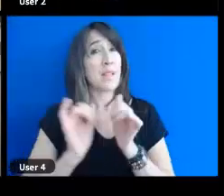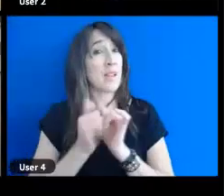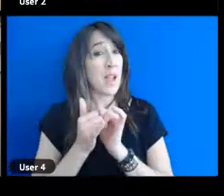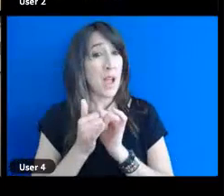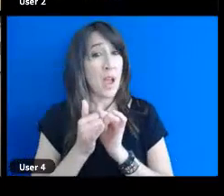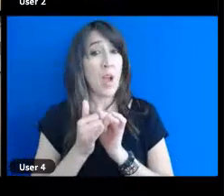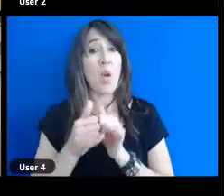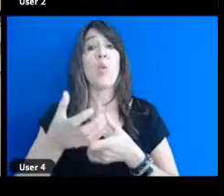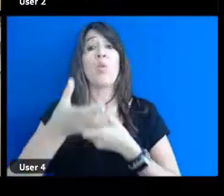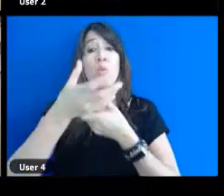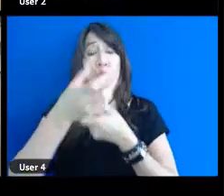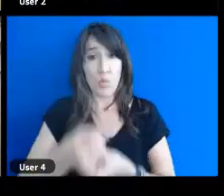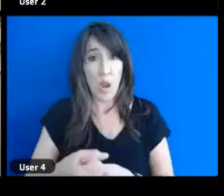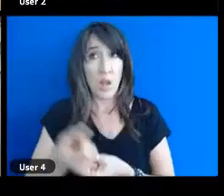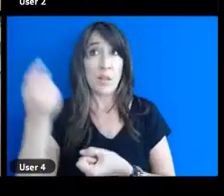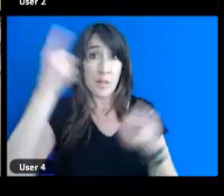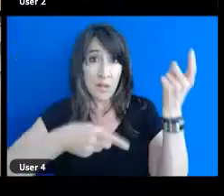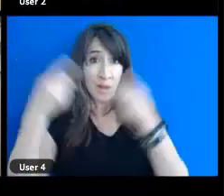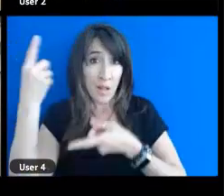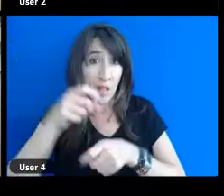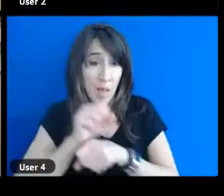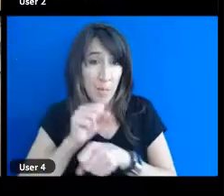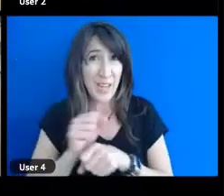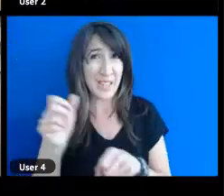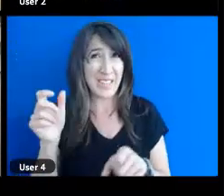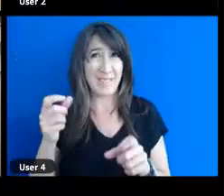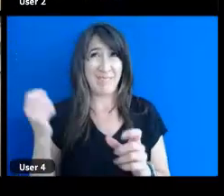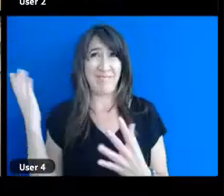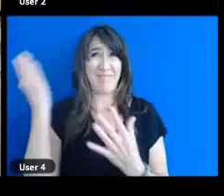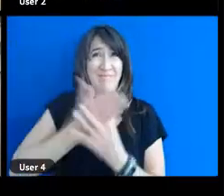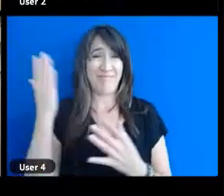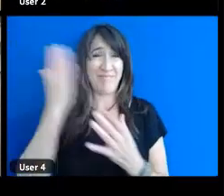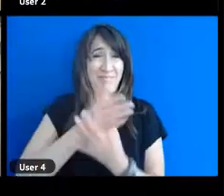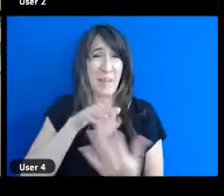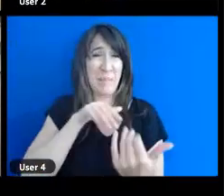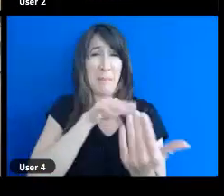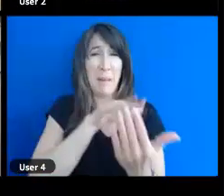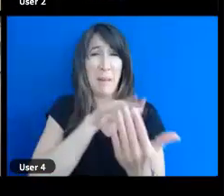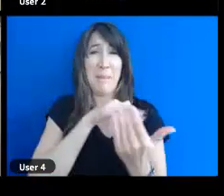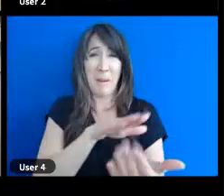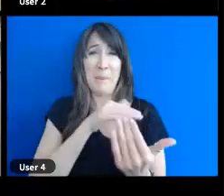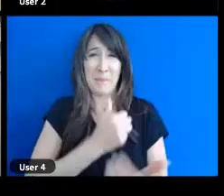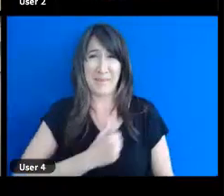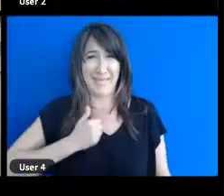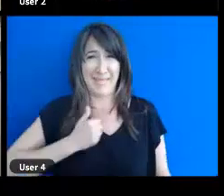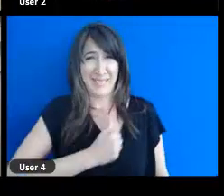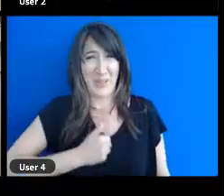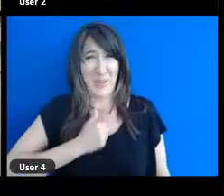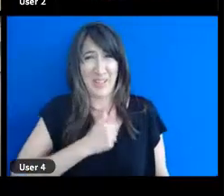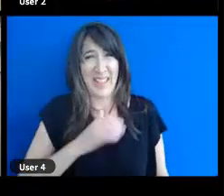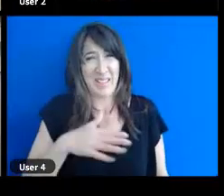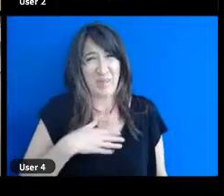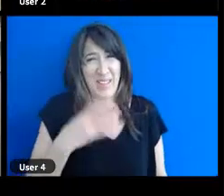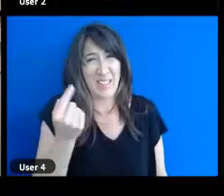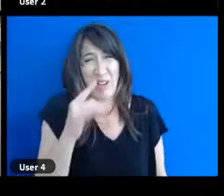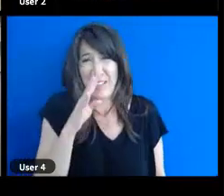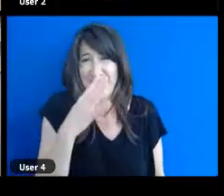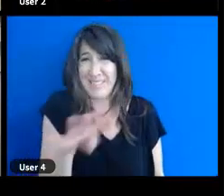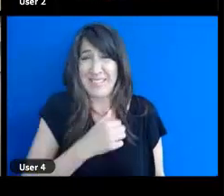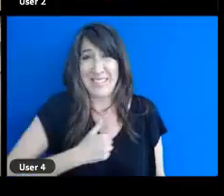about relationship building, and how you build relationships is through trust and collaboration. And can you hear my dog barking in the background?